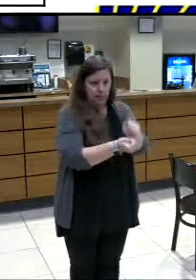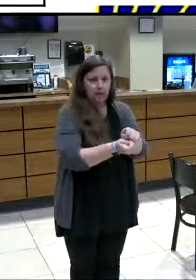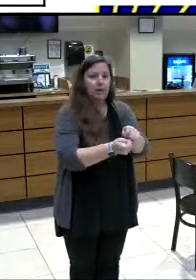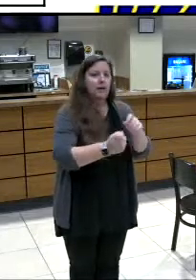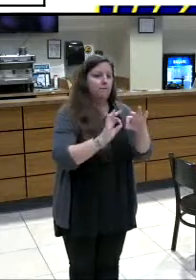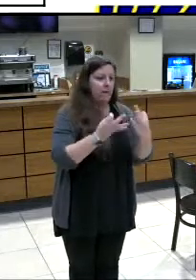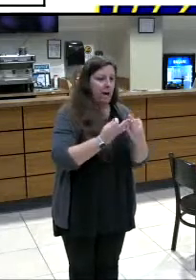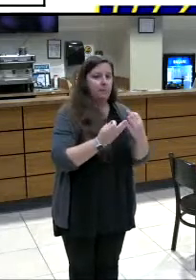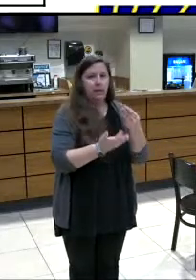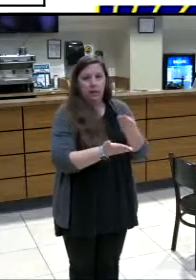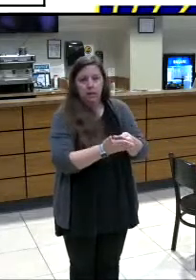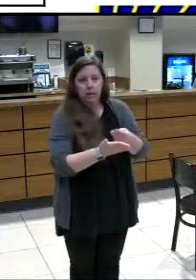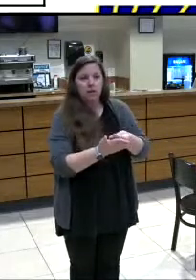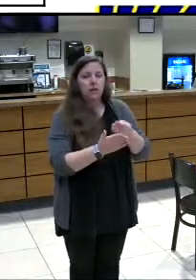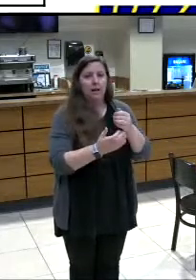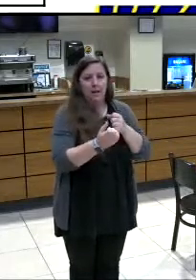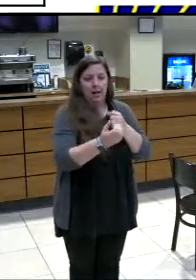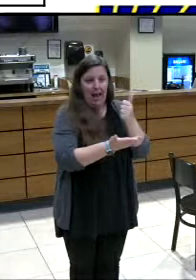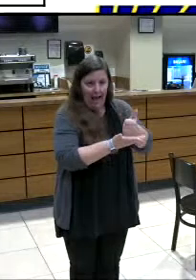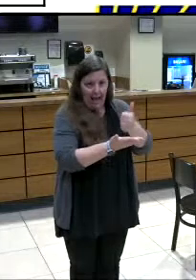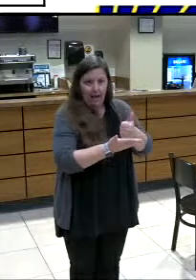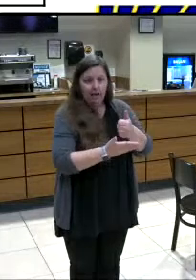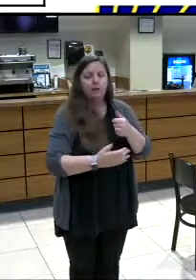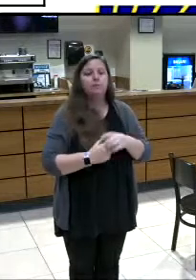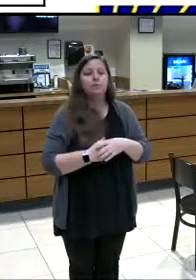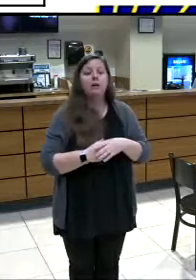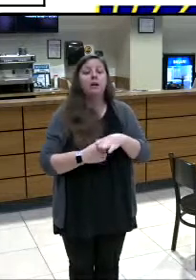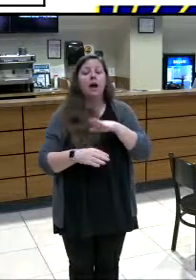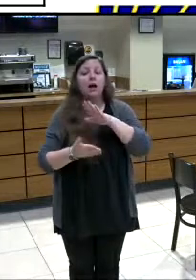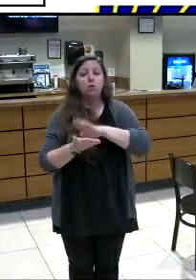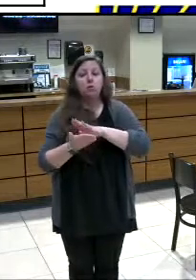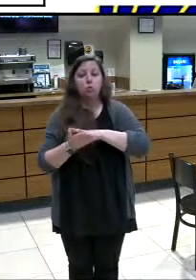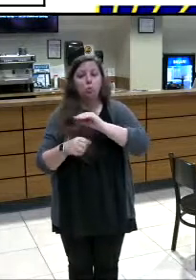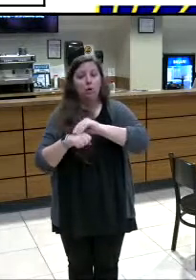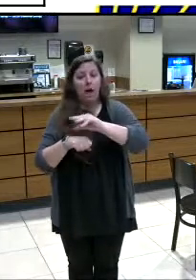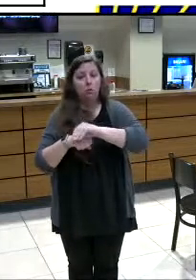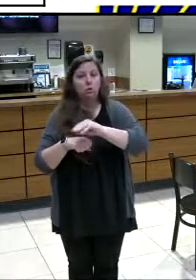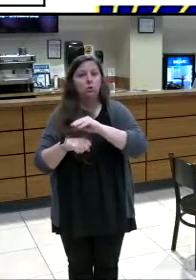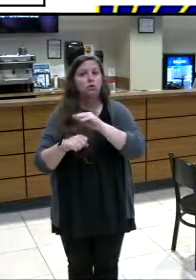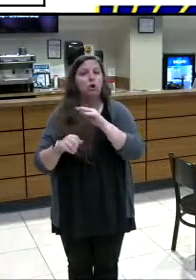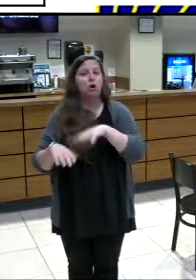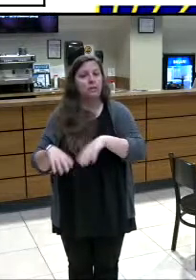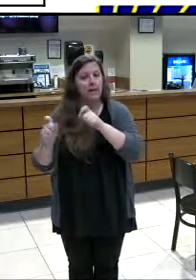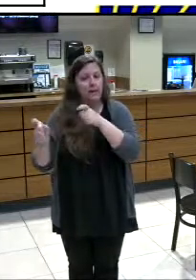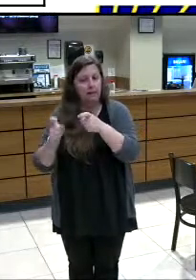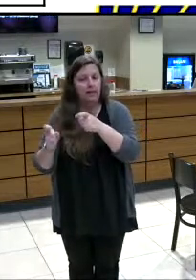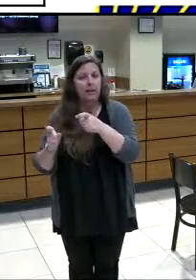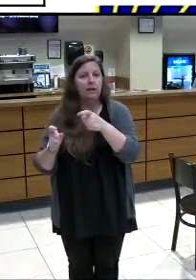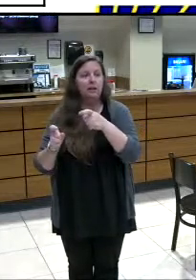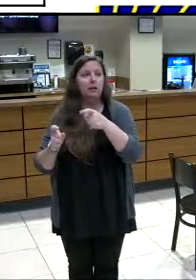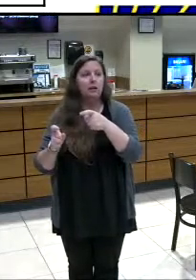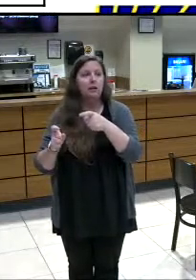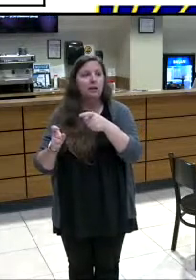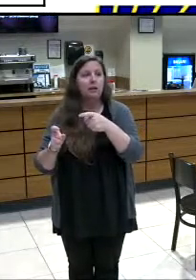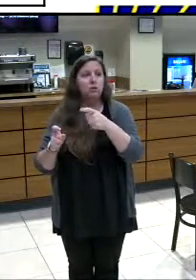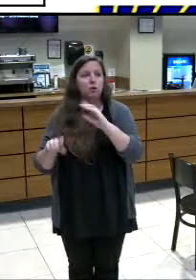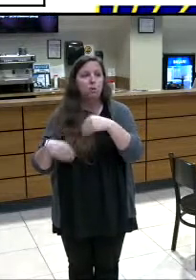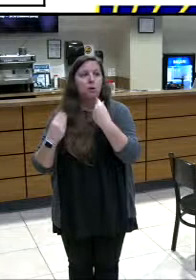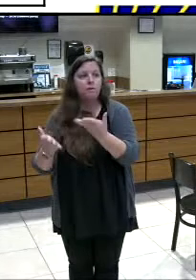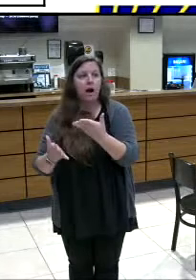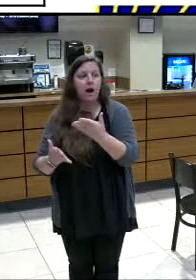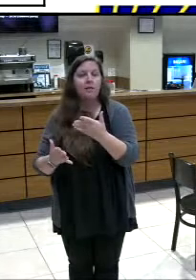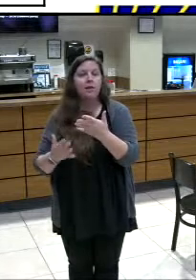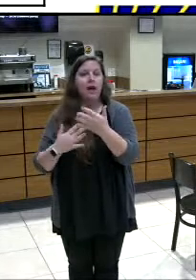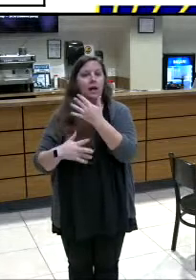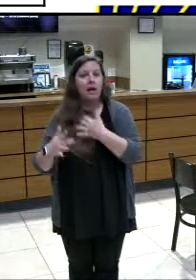of. Whereas the school counselors are taking the lead because they are building based to provide that SEL, that